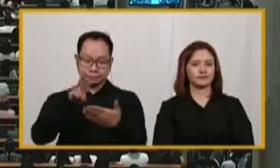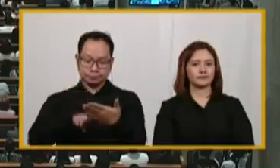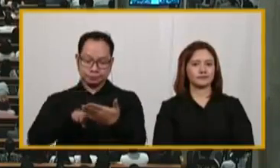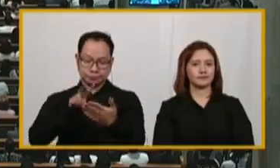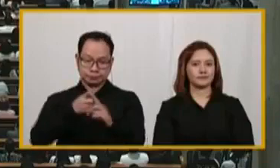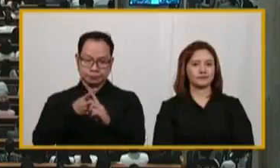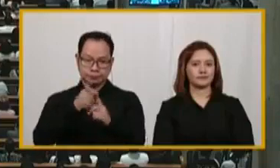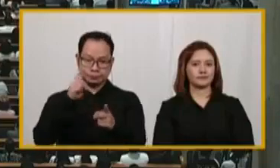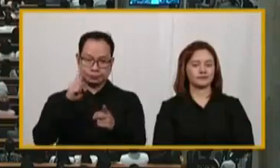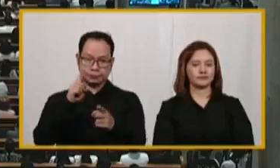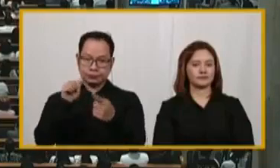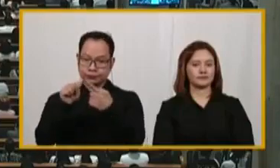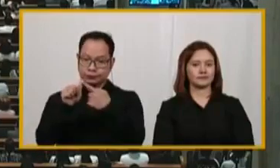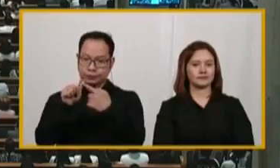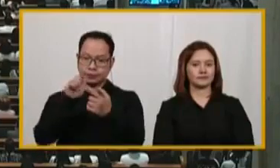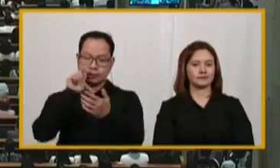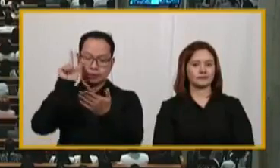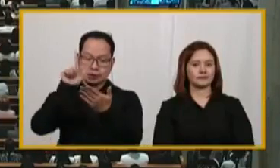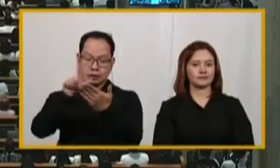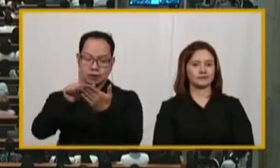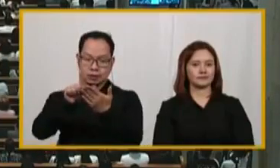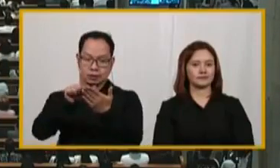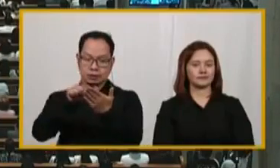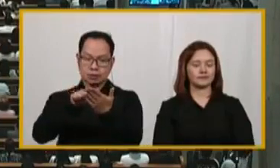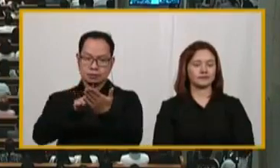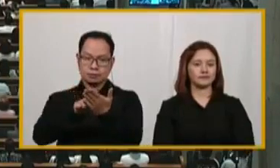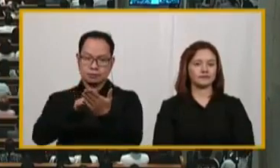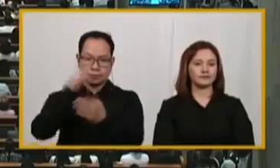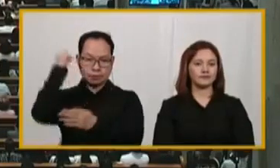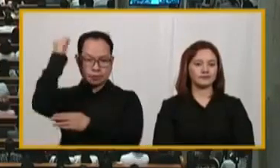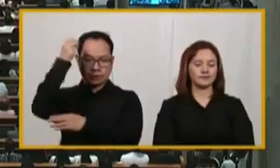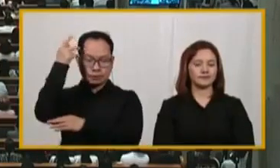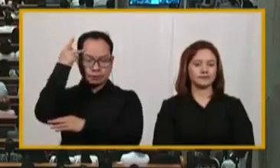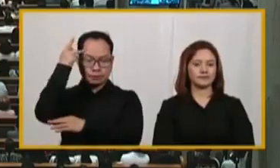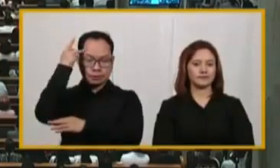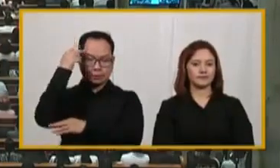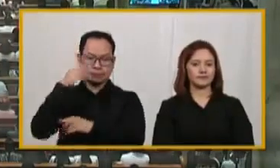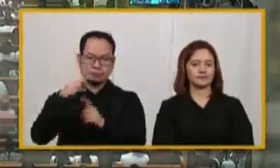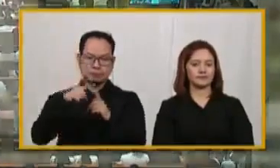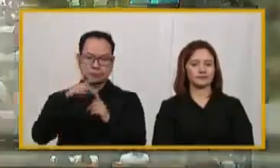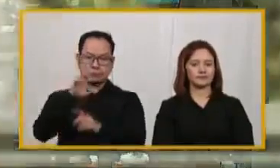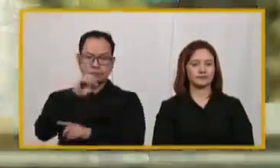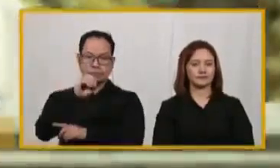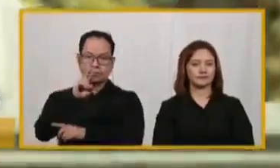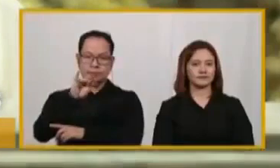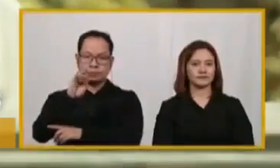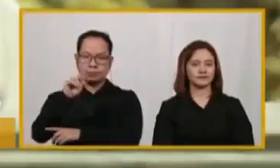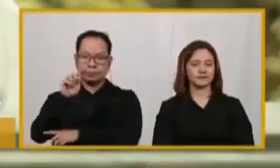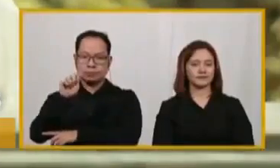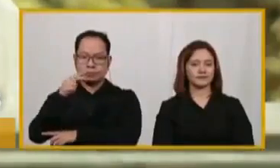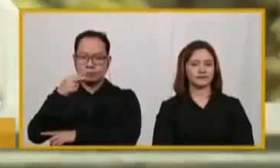Reading from the first letter of St. Paul to the Corinthians.